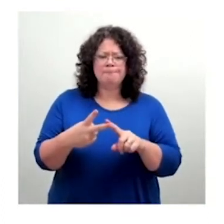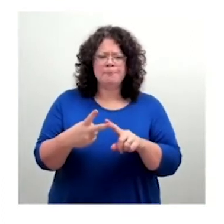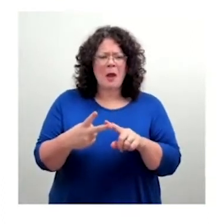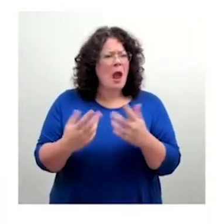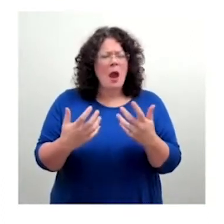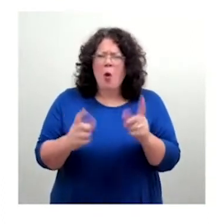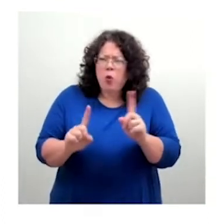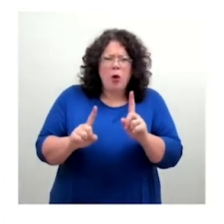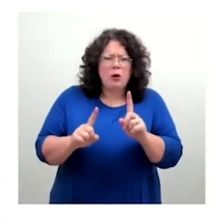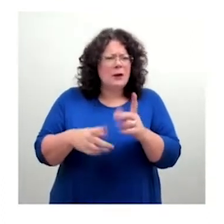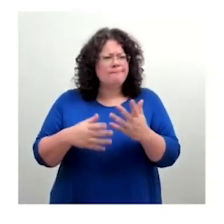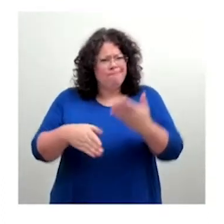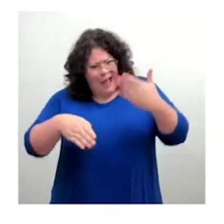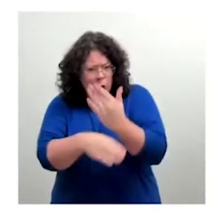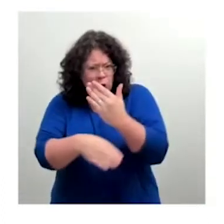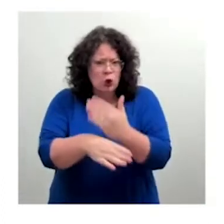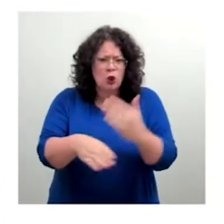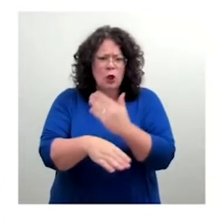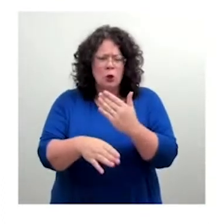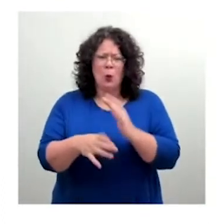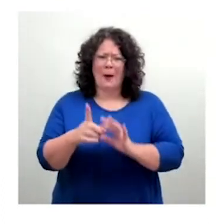the goal that we've been set.